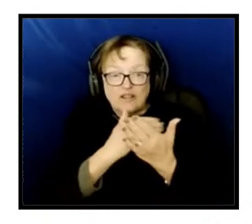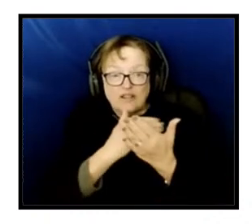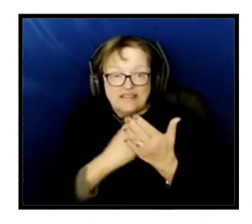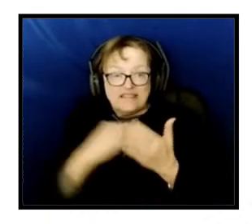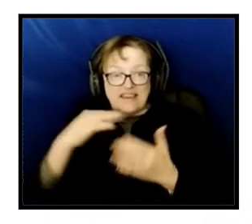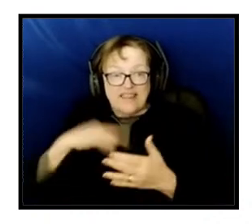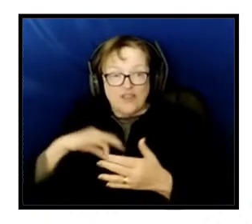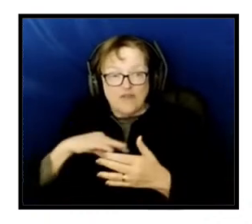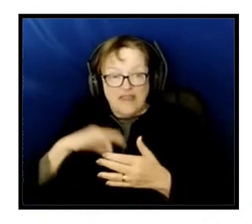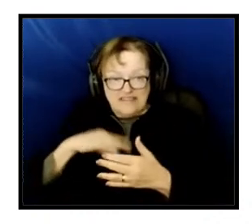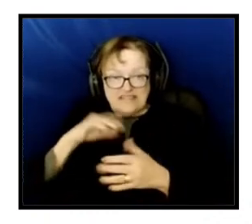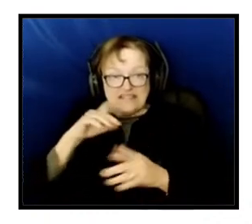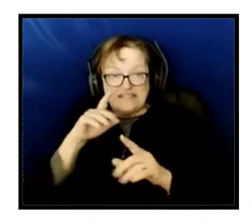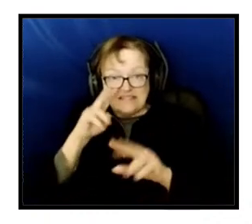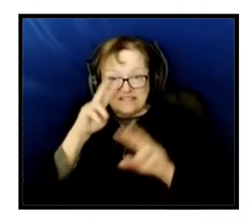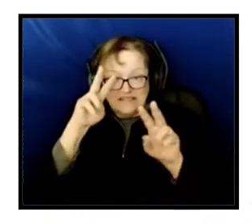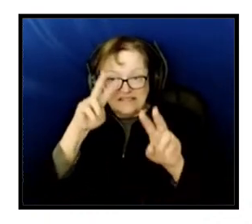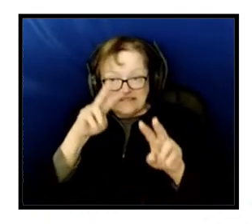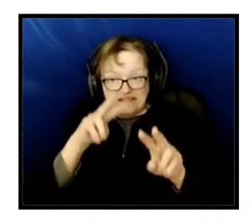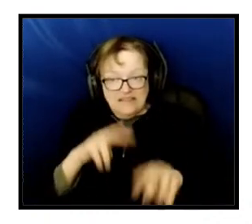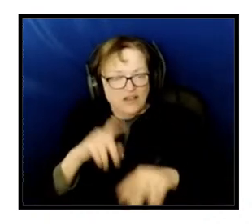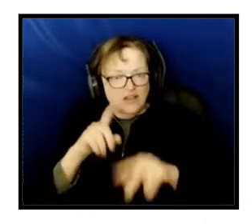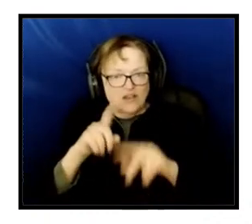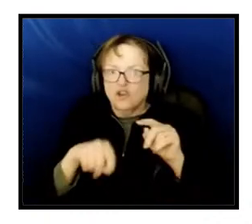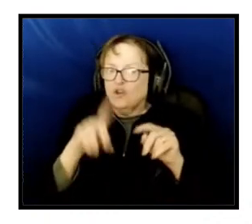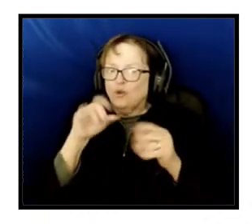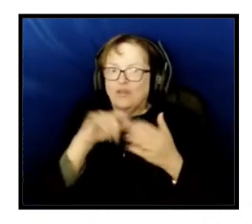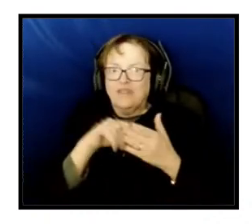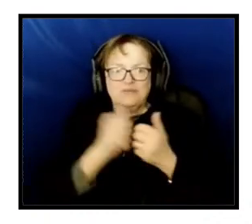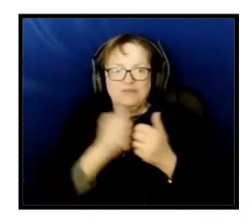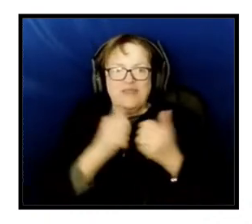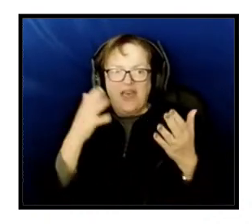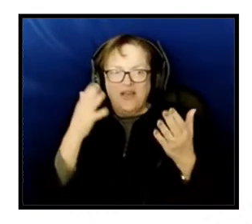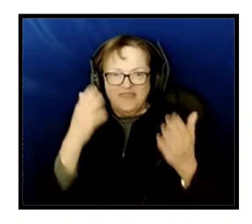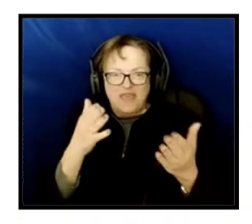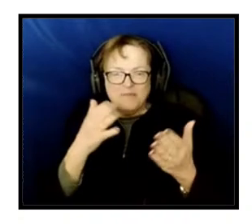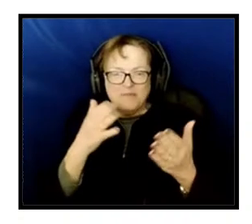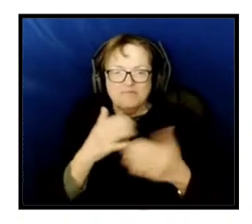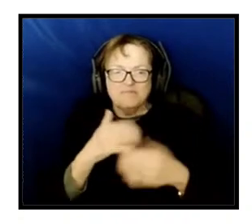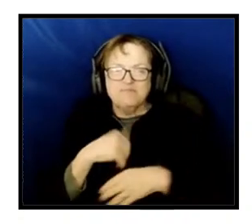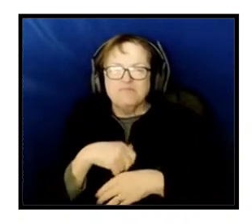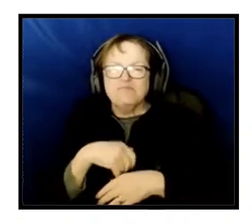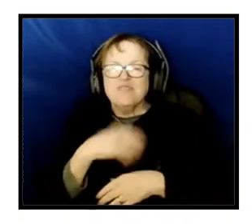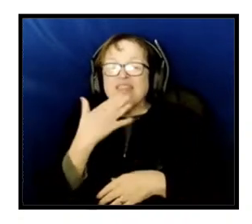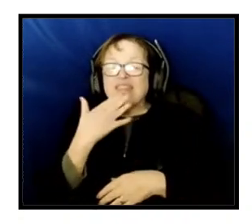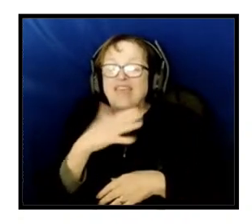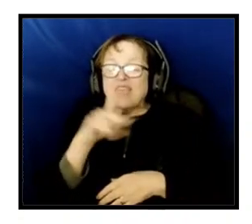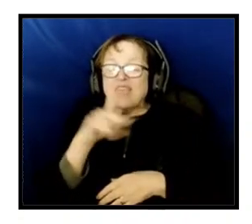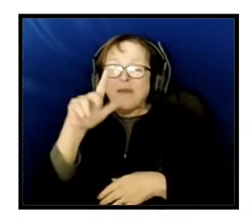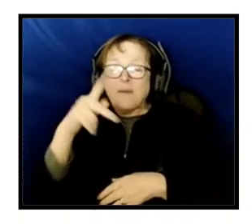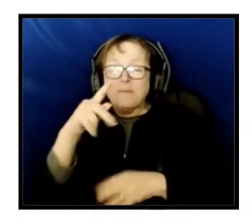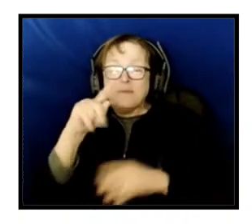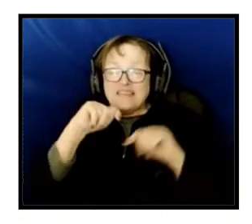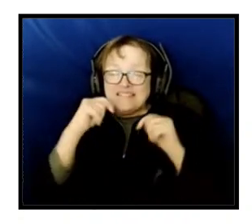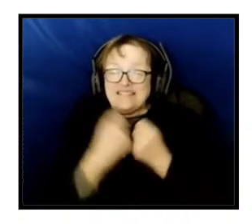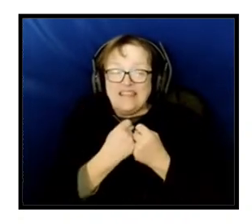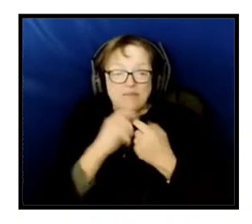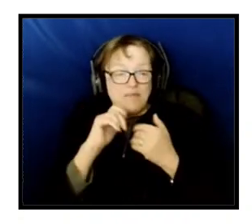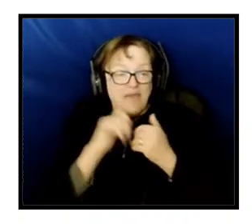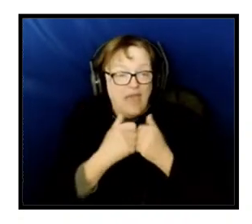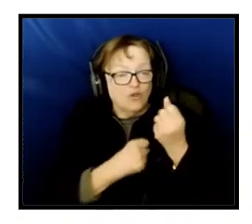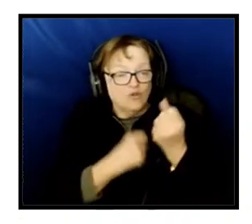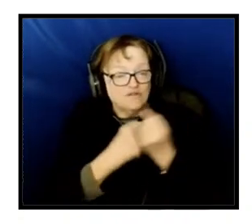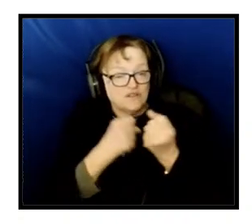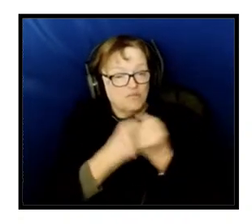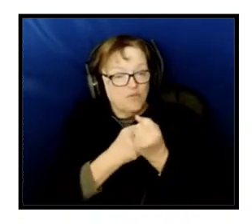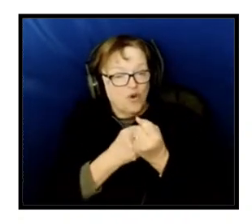credits. Couldn't do this without them. Thank you to the LP team for all the ways you have supported and nurtured